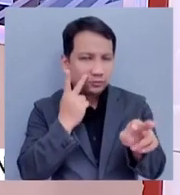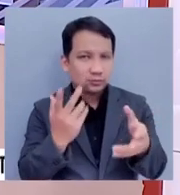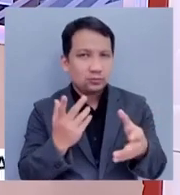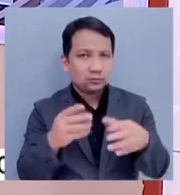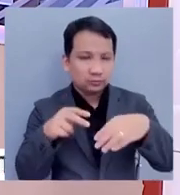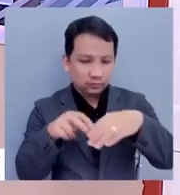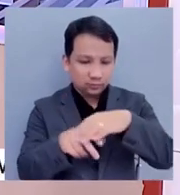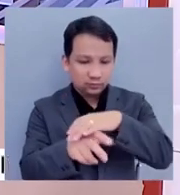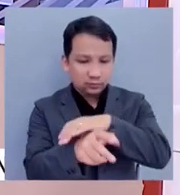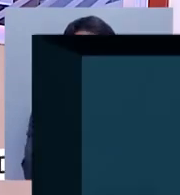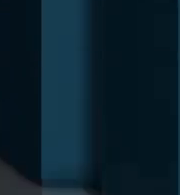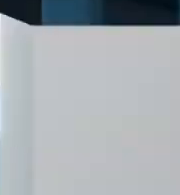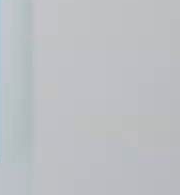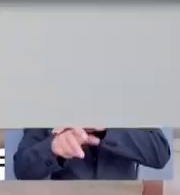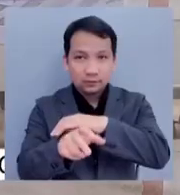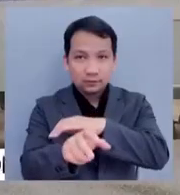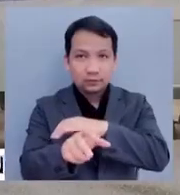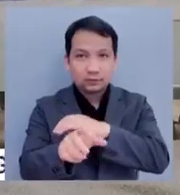tunnel's construction.